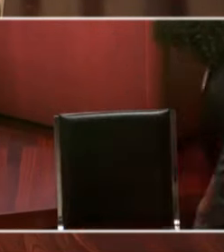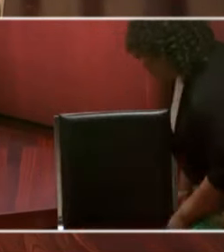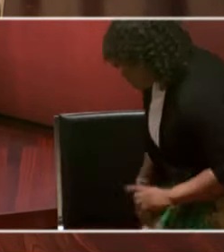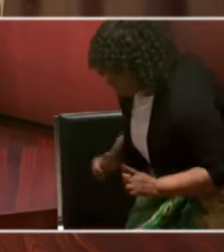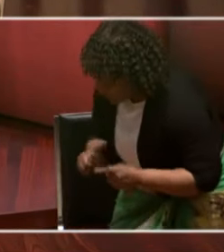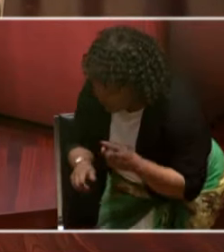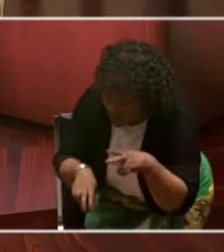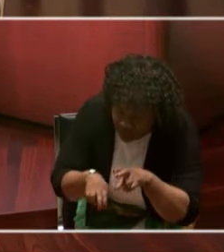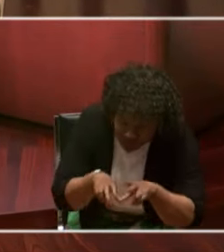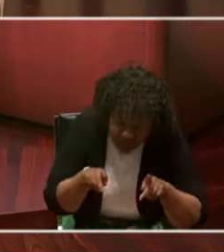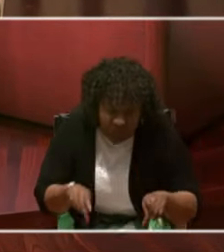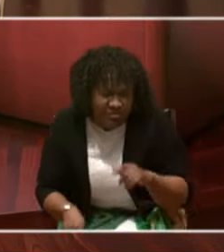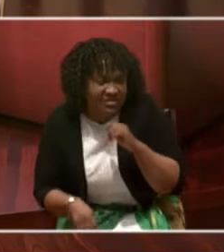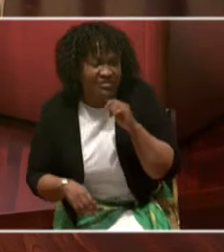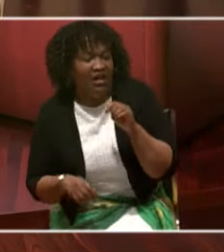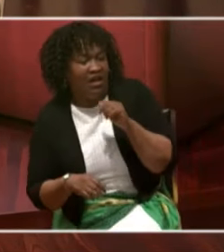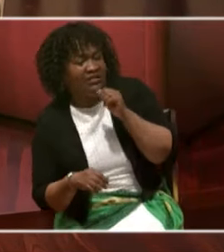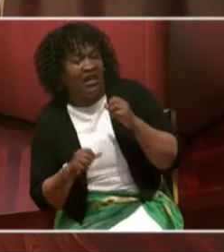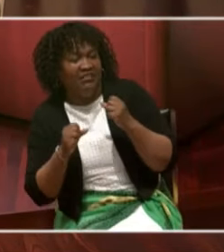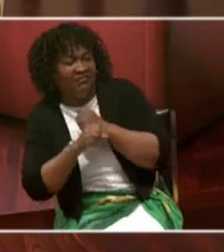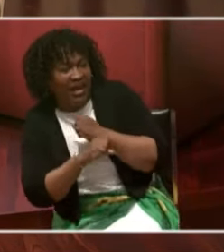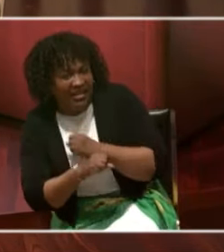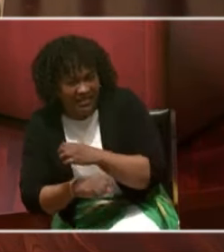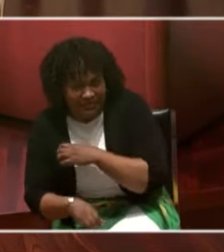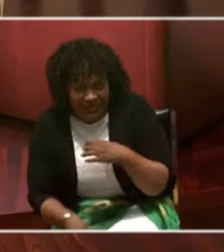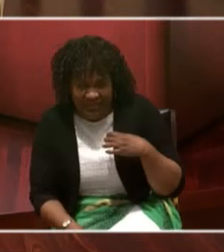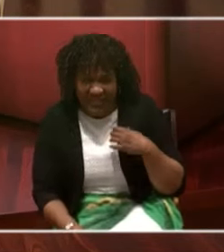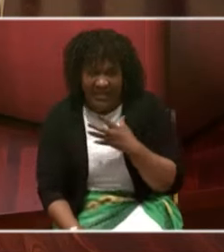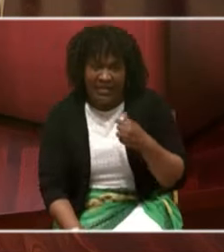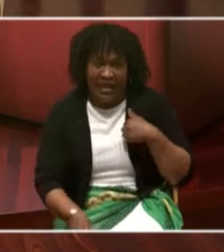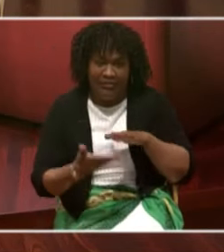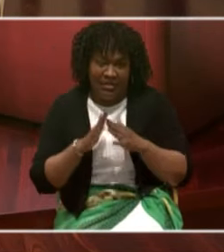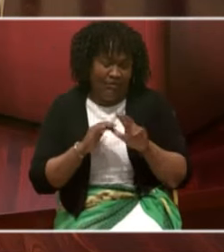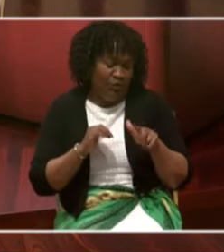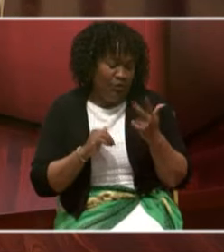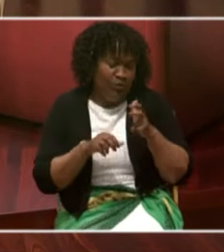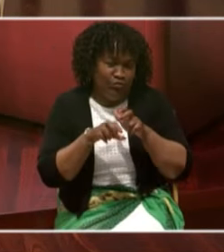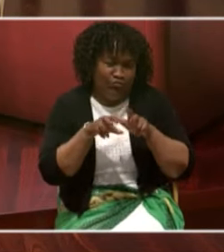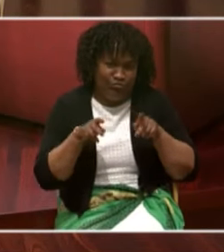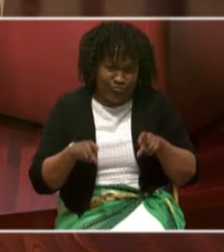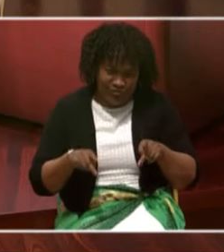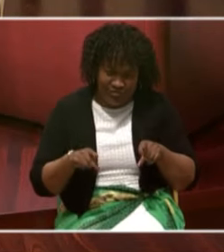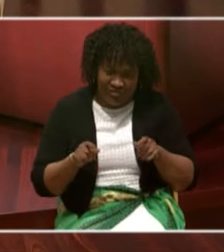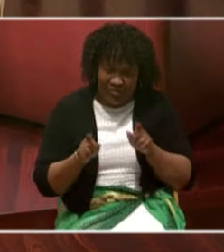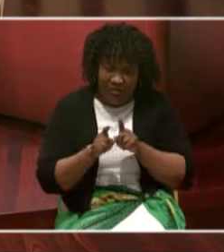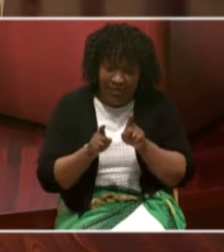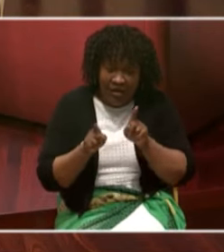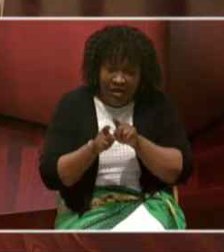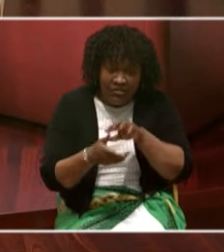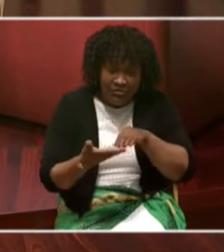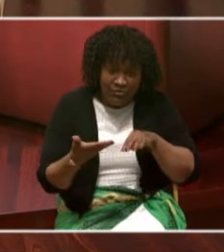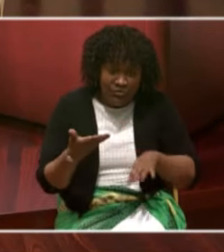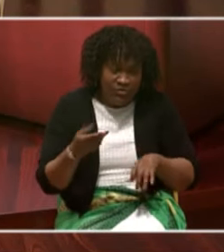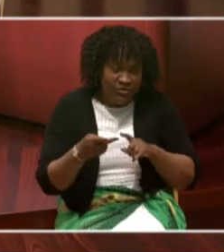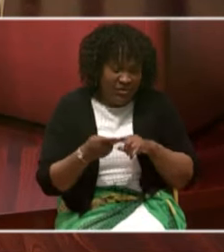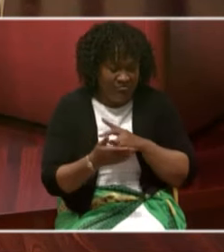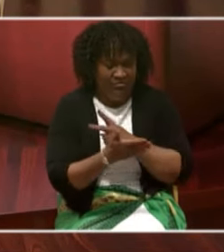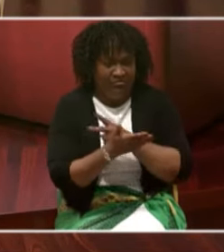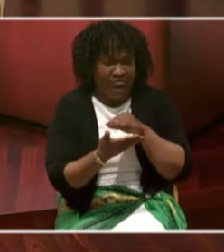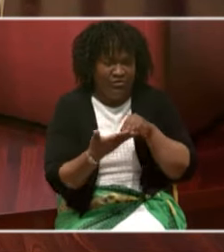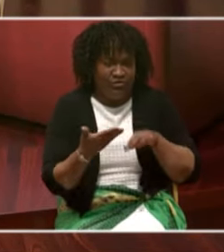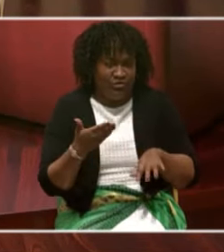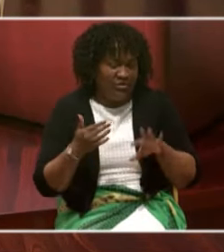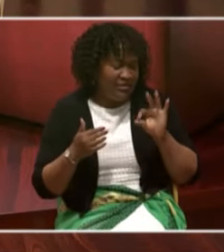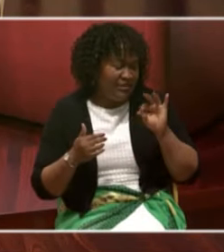moment seem enormously casual about ethnicity, race, religion, skin color, all of that.